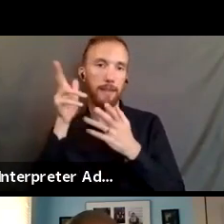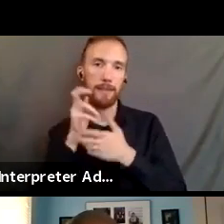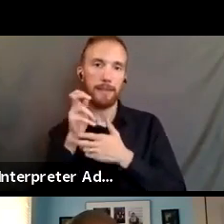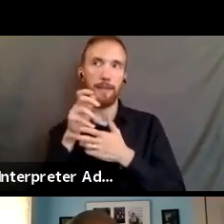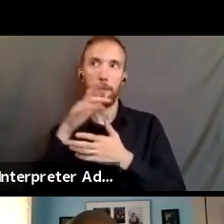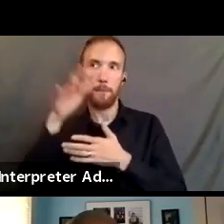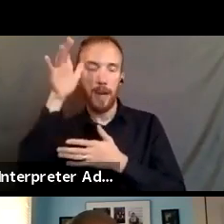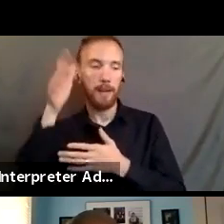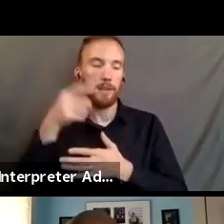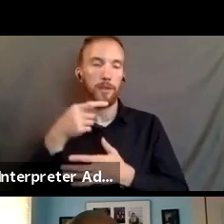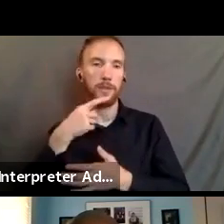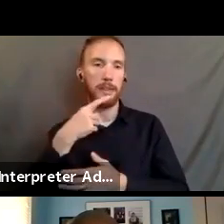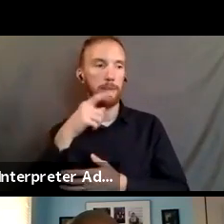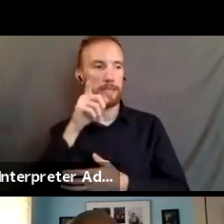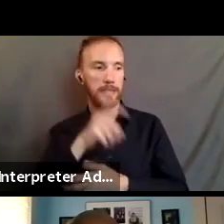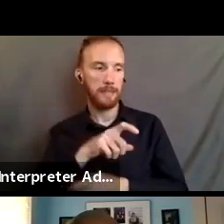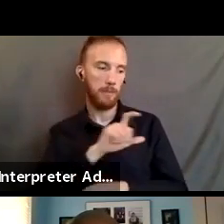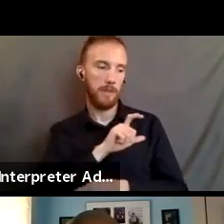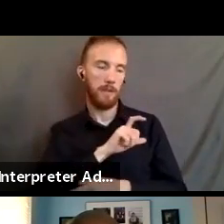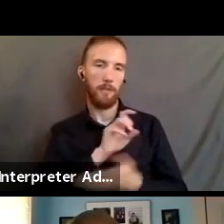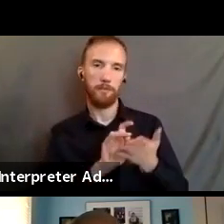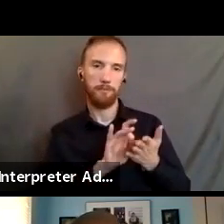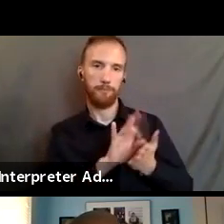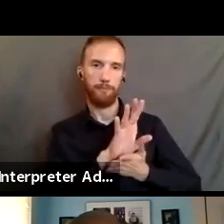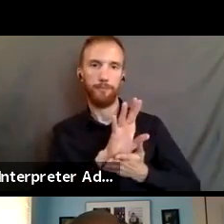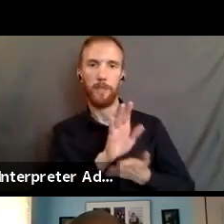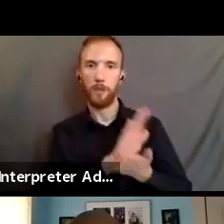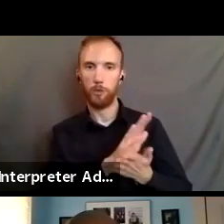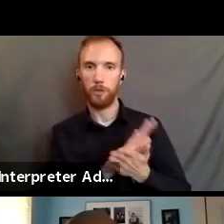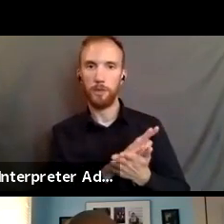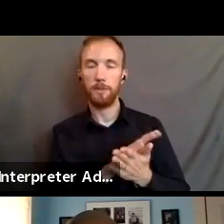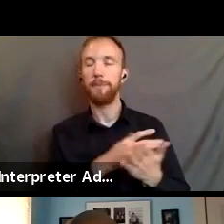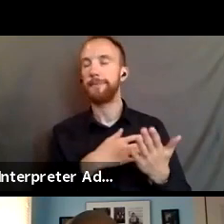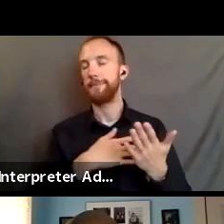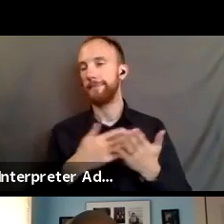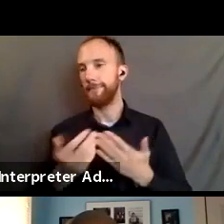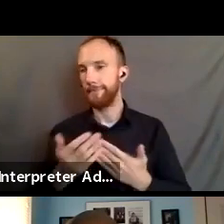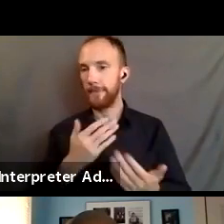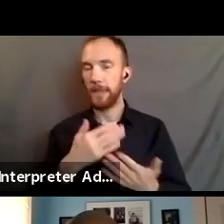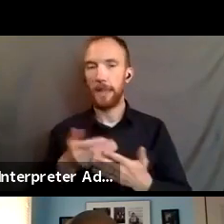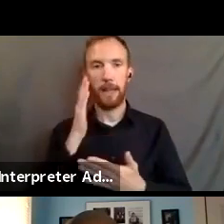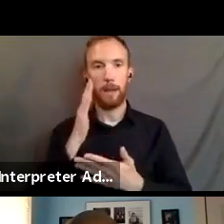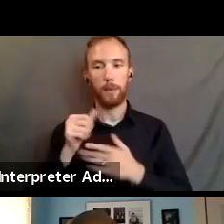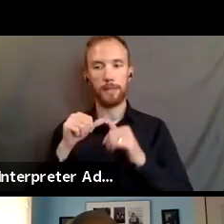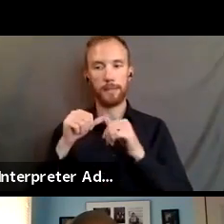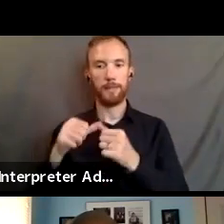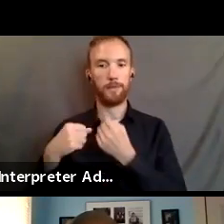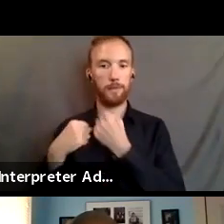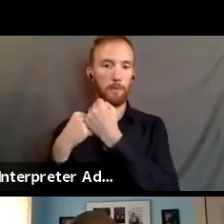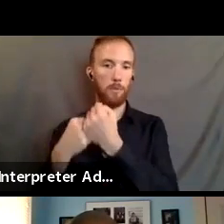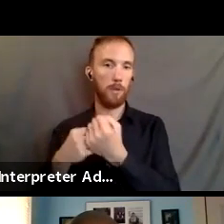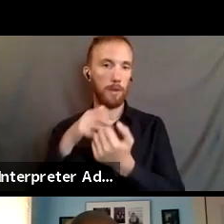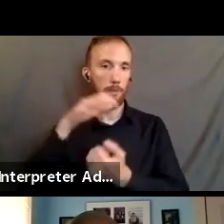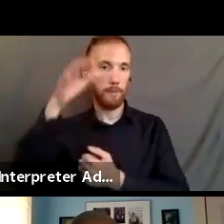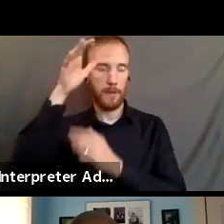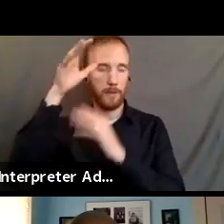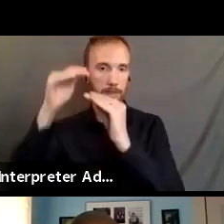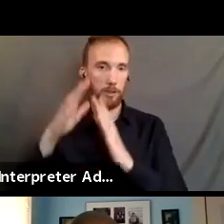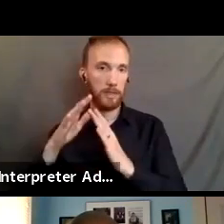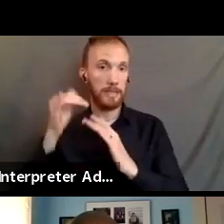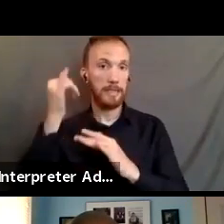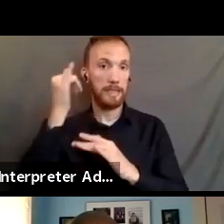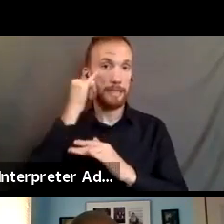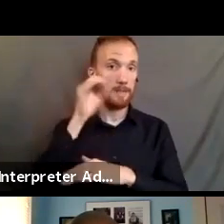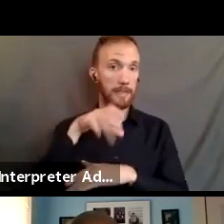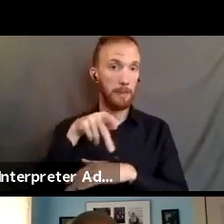with a real public safety plan but regardless i will continue to stand with those parents and teachers if cps does not do it i will continue to fight to make